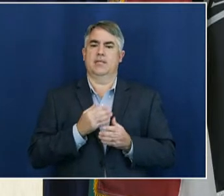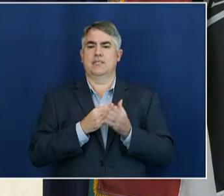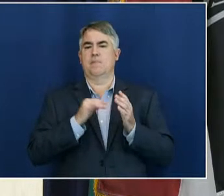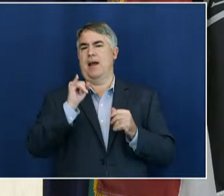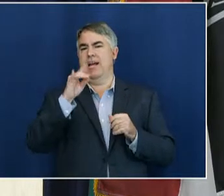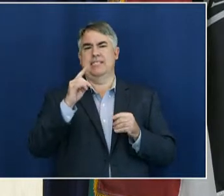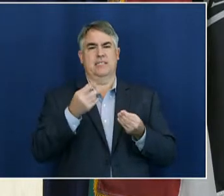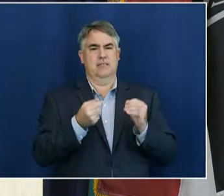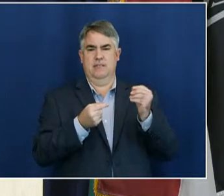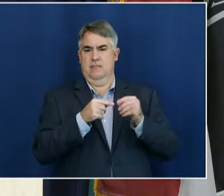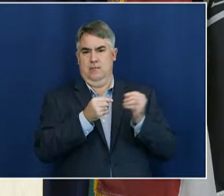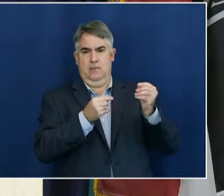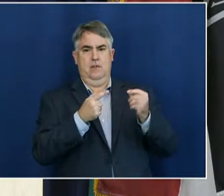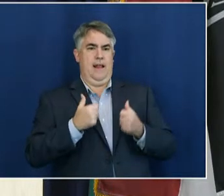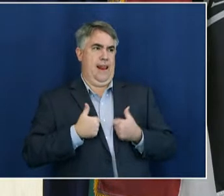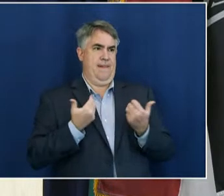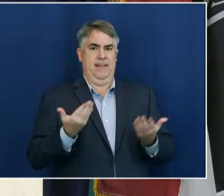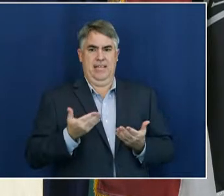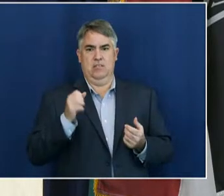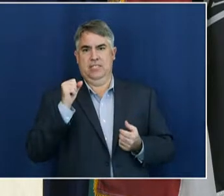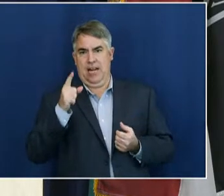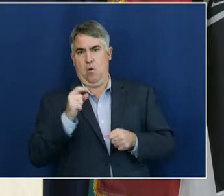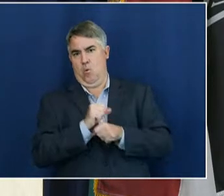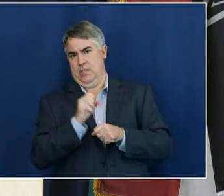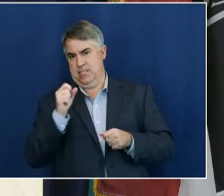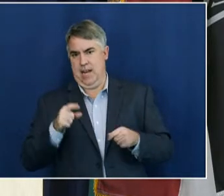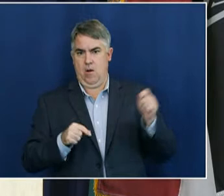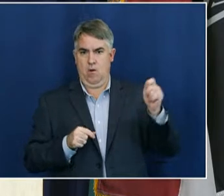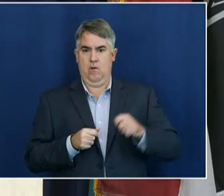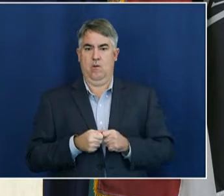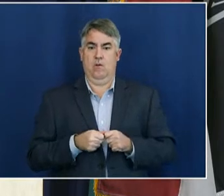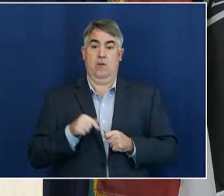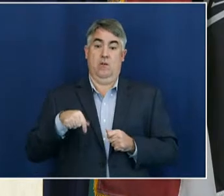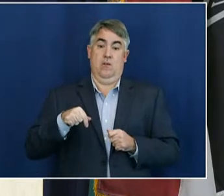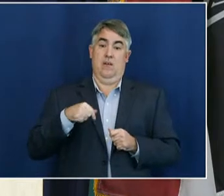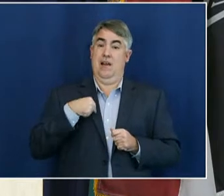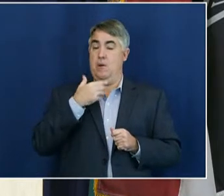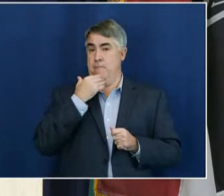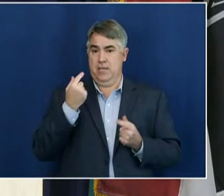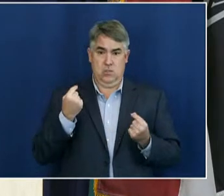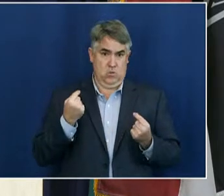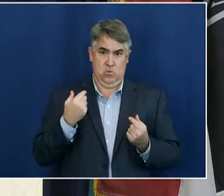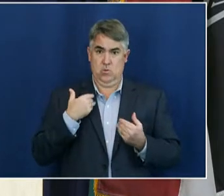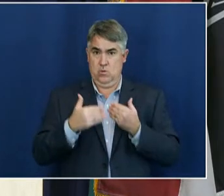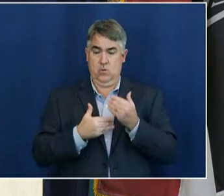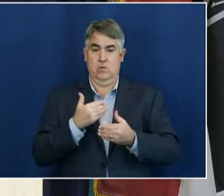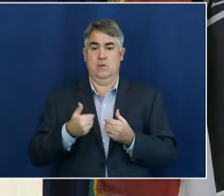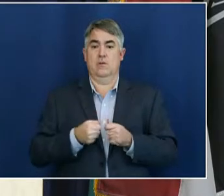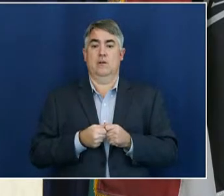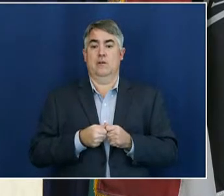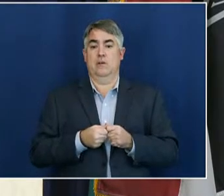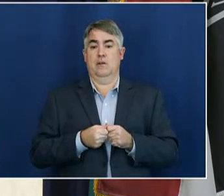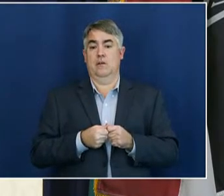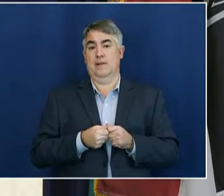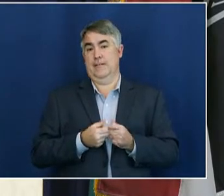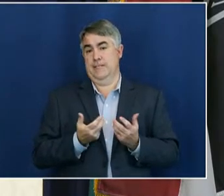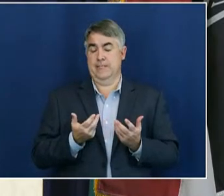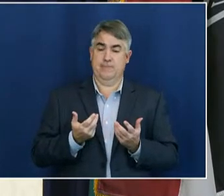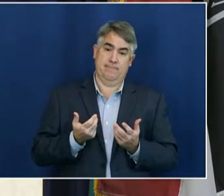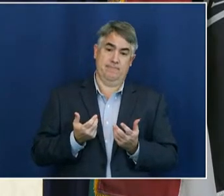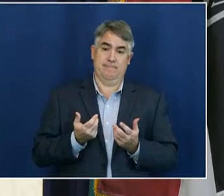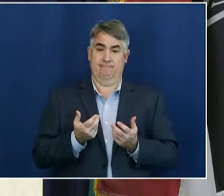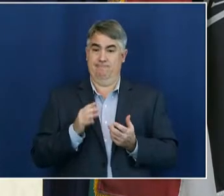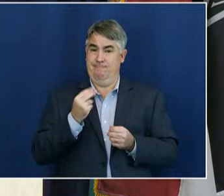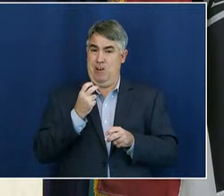live or work in San Diego County. And so we're doing the best we can. You know, Brandon, it's difficult to